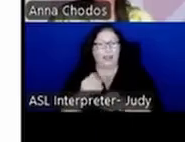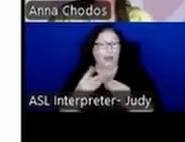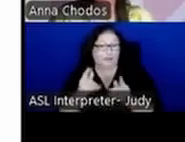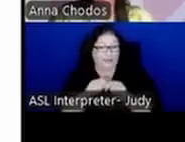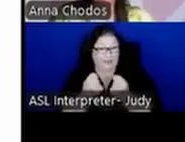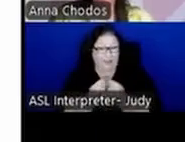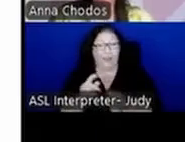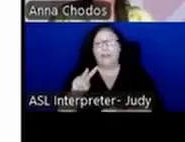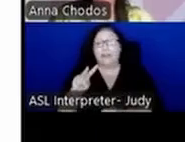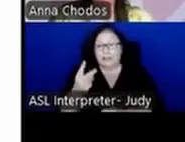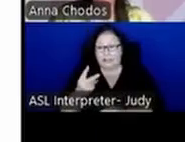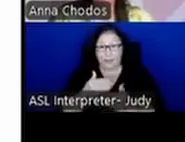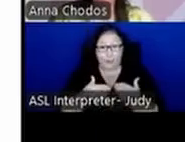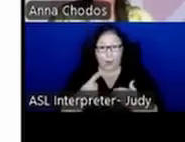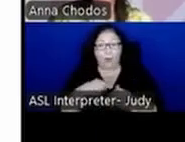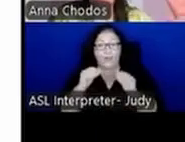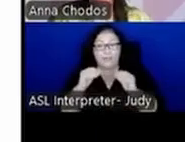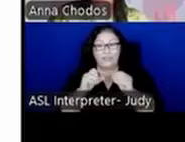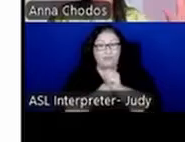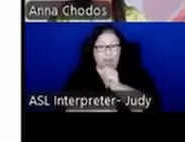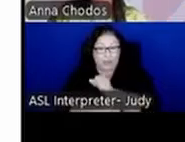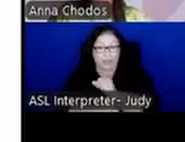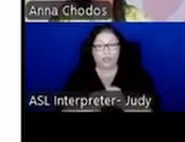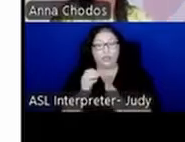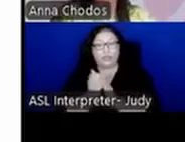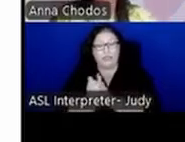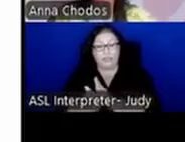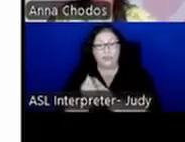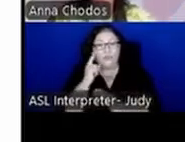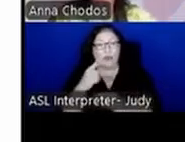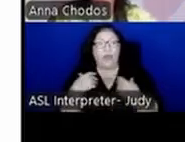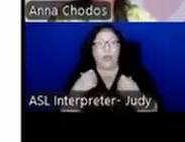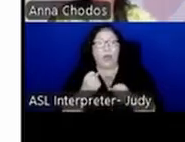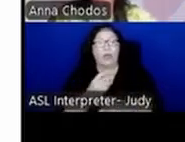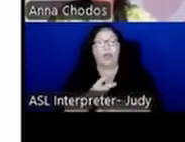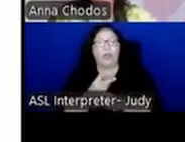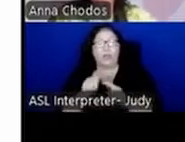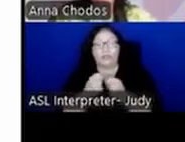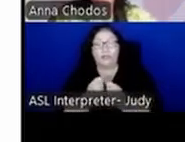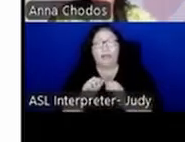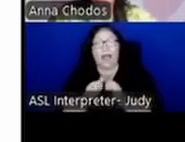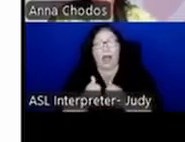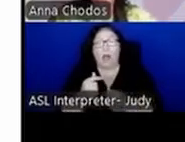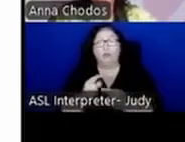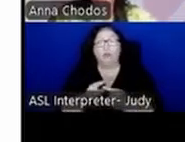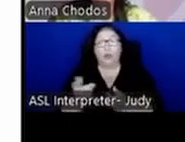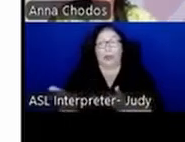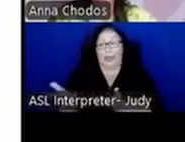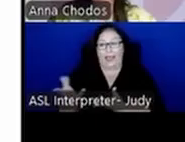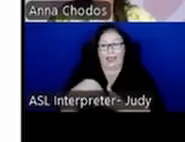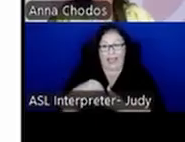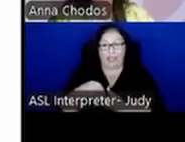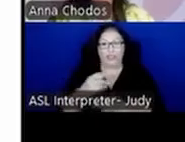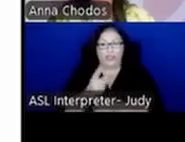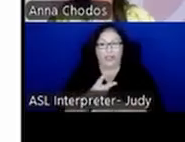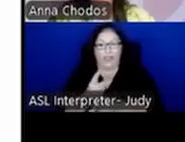foundational skills to the healthcare teams is how to then engage caregivers. So what is their